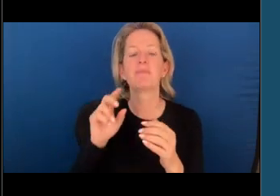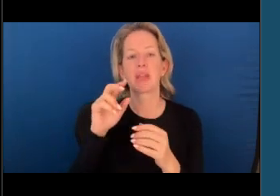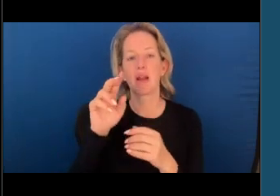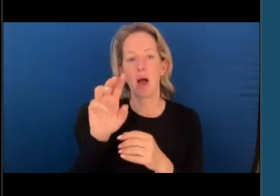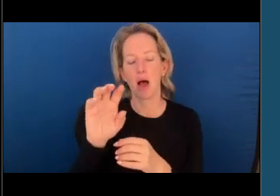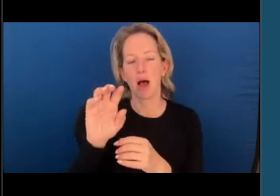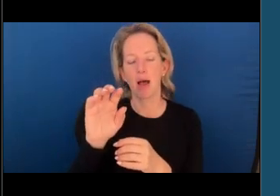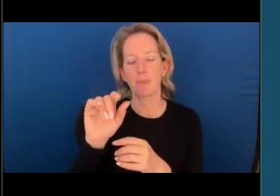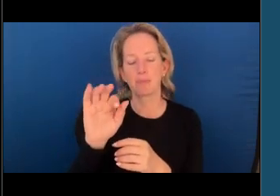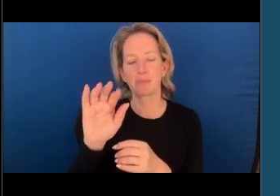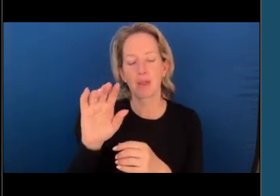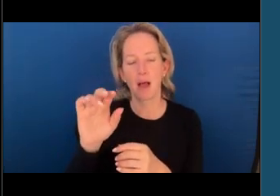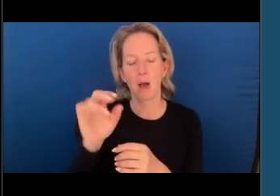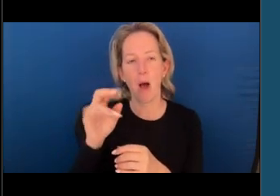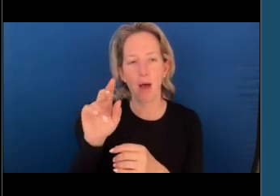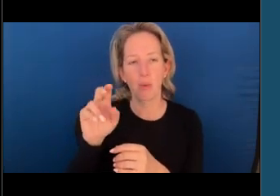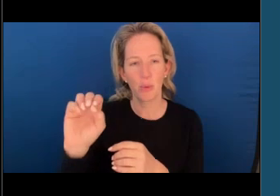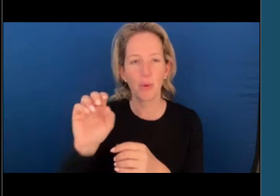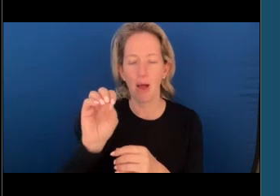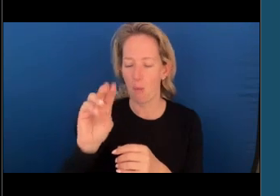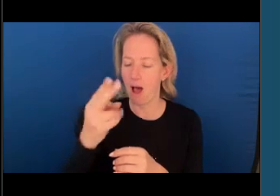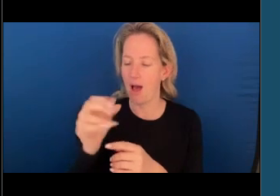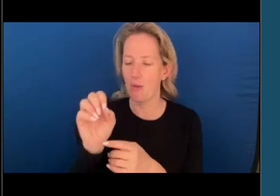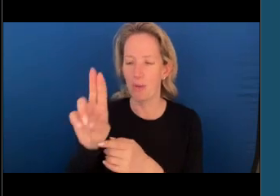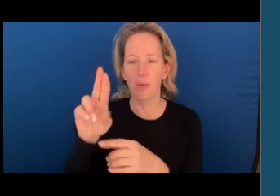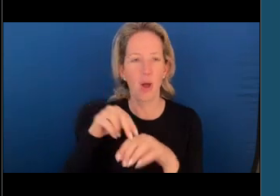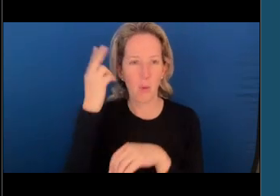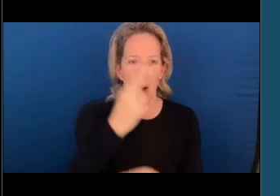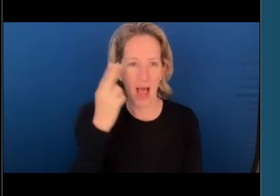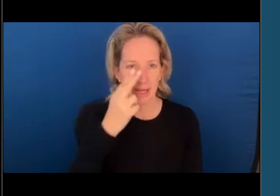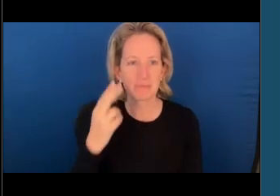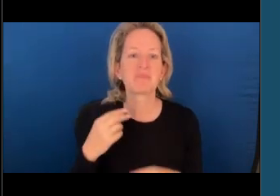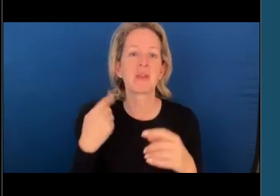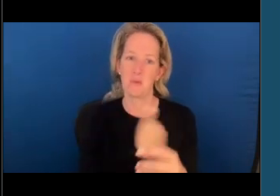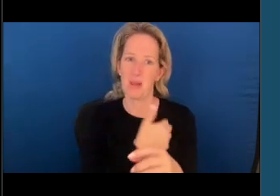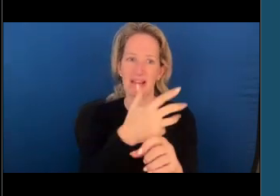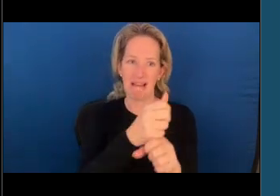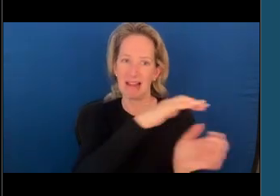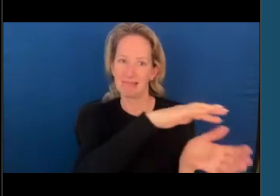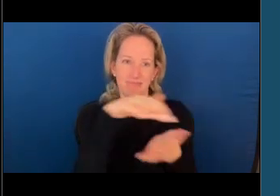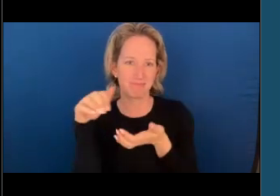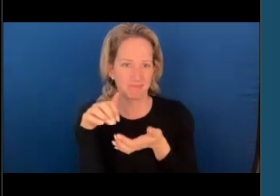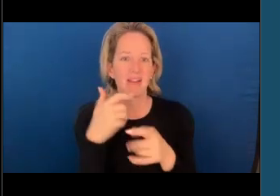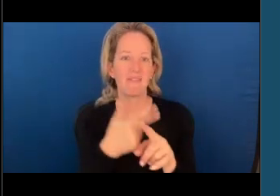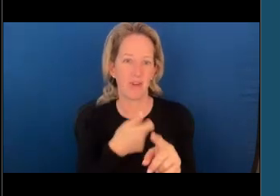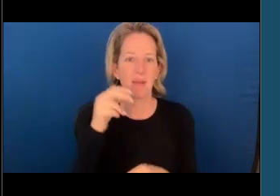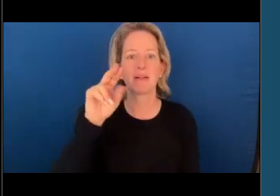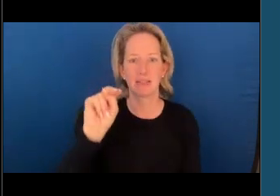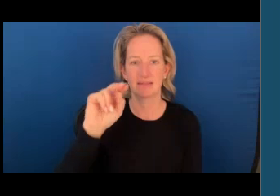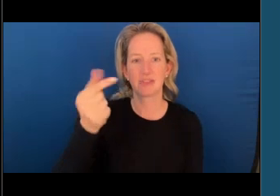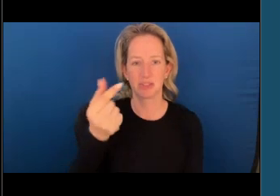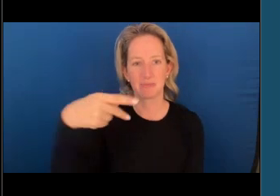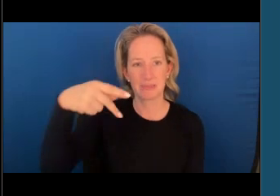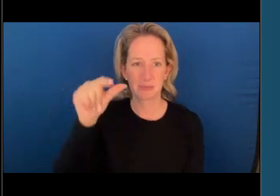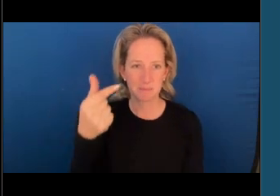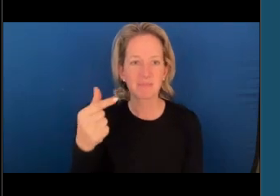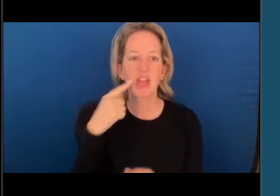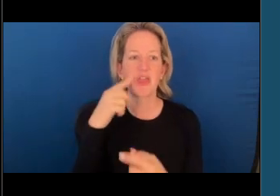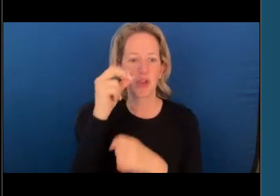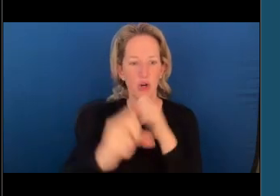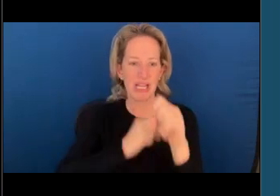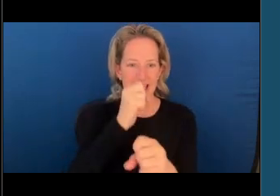a lot of marine debris, mainly coming from the Great Pacific Garbage Patch. This shows a 30-year average of the